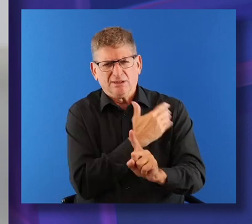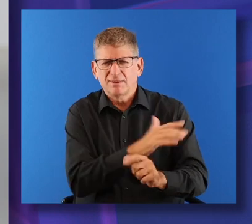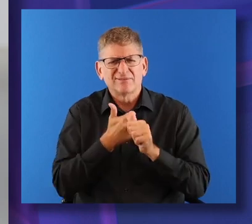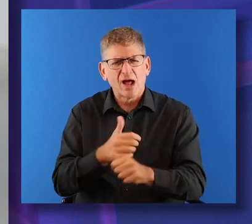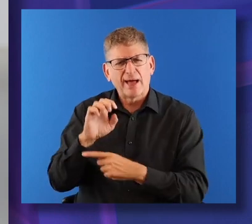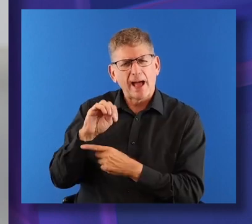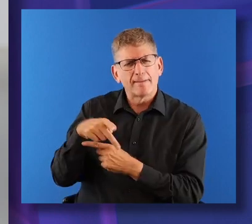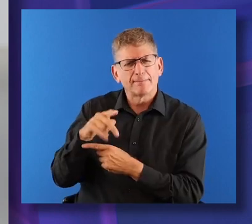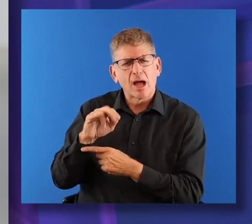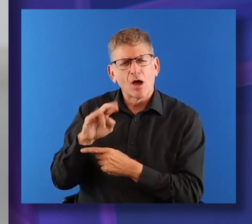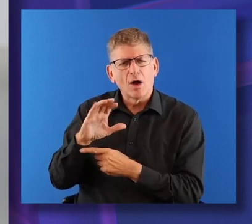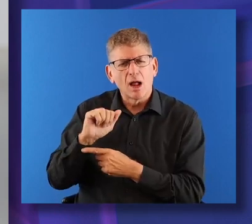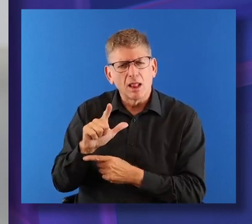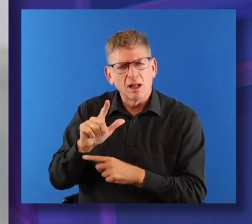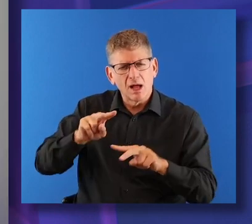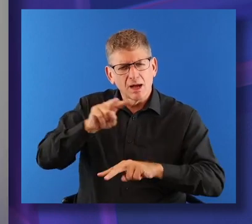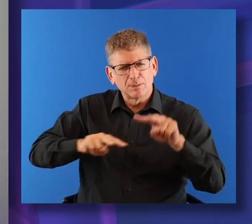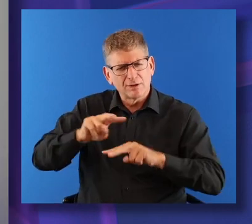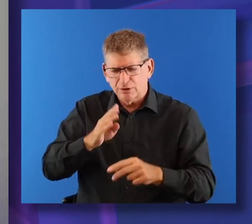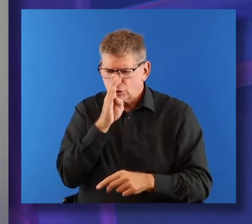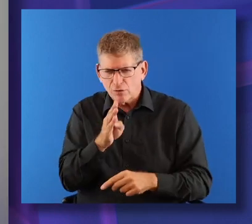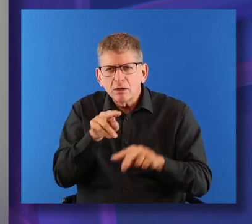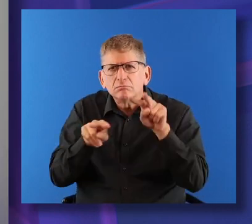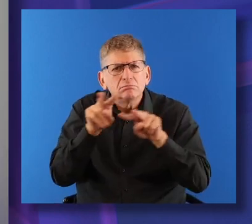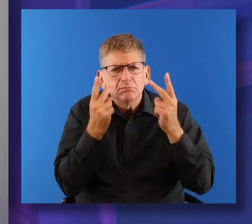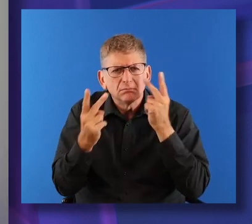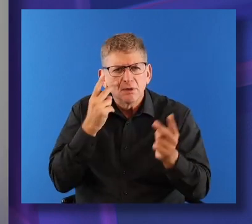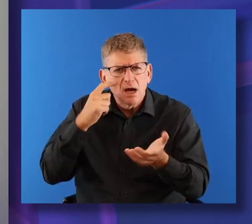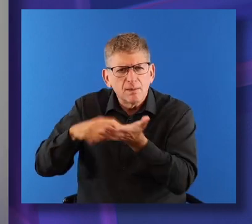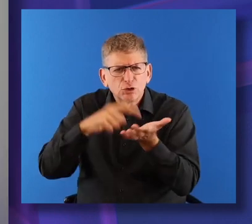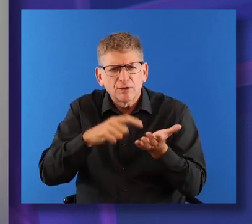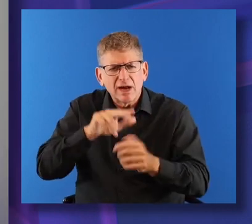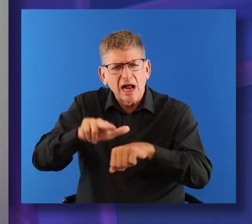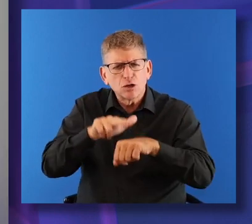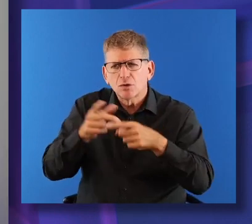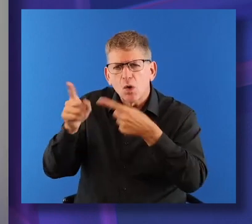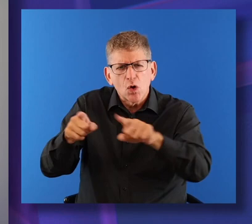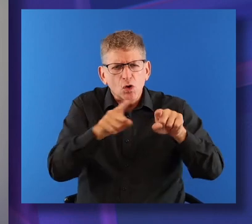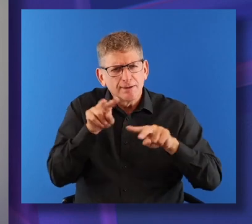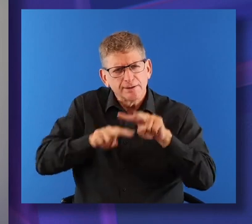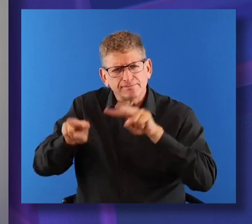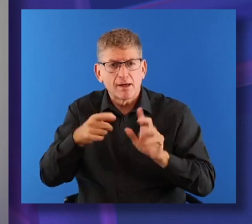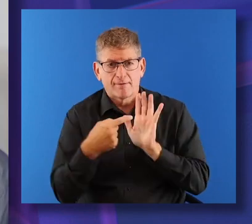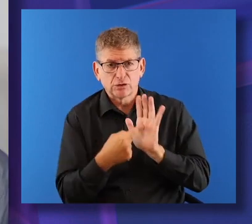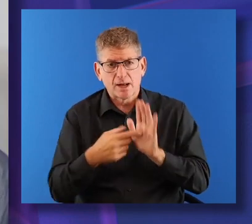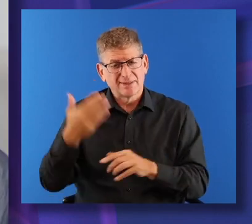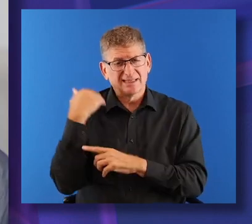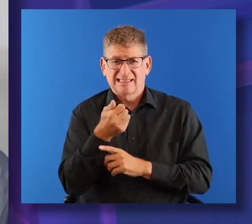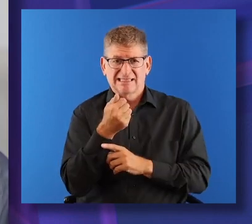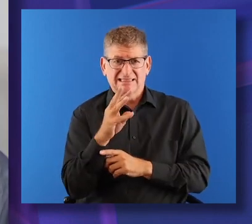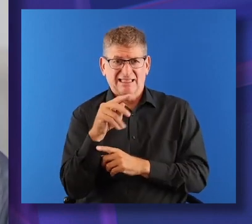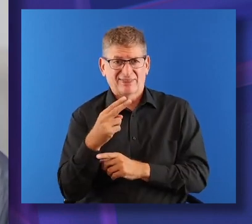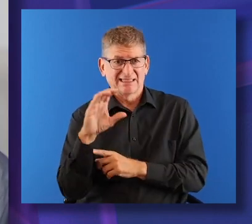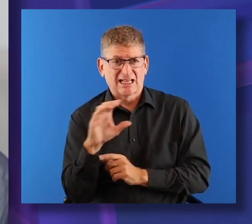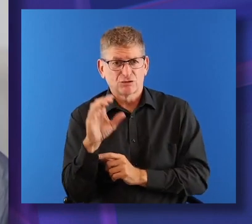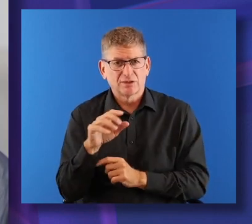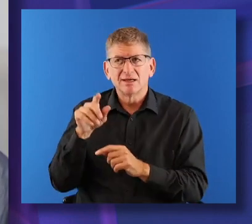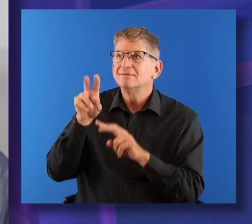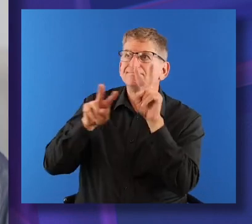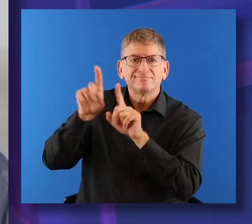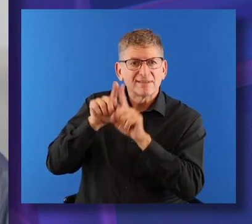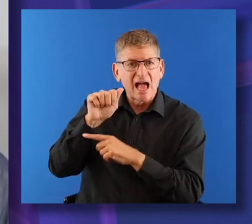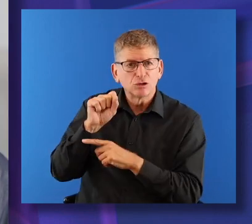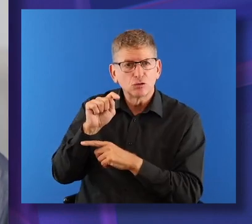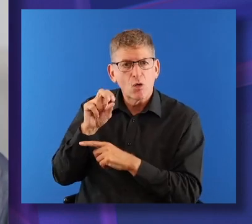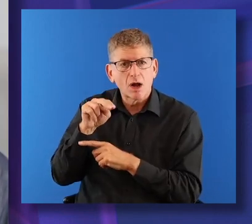of natural phenomena. For example, the 16th century astronomer Johannes Kepler observed that as a planet